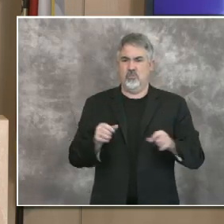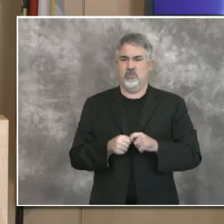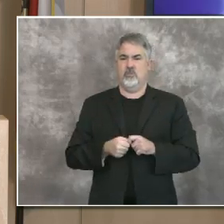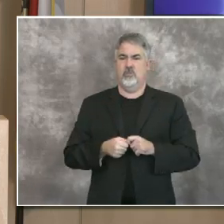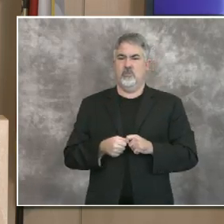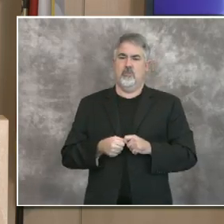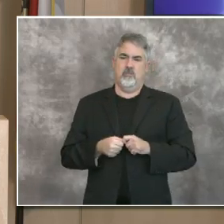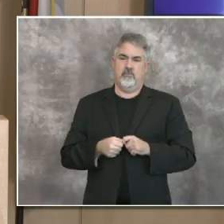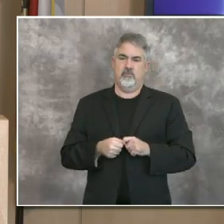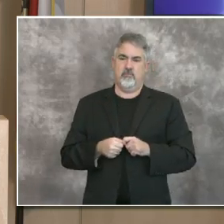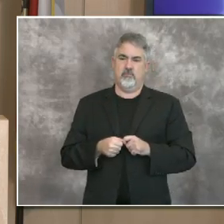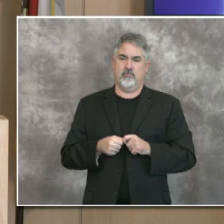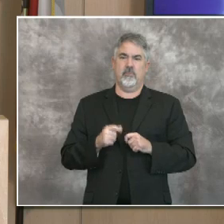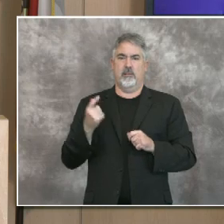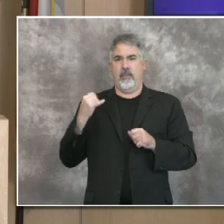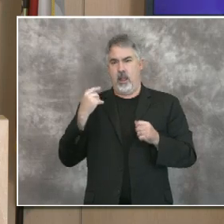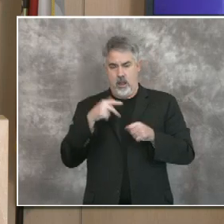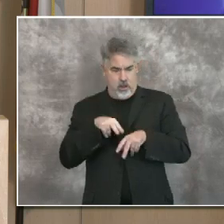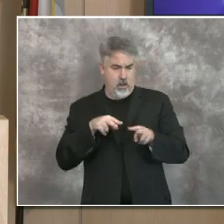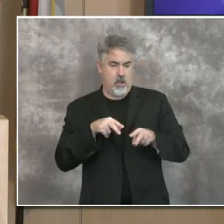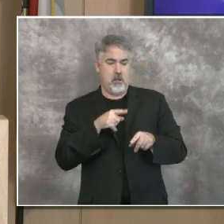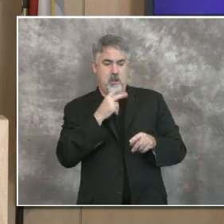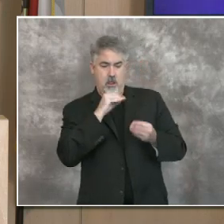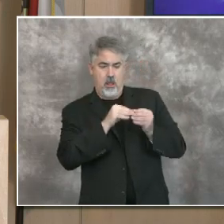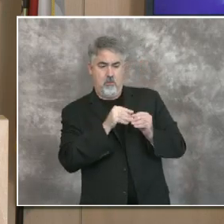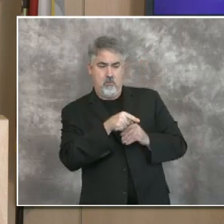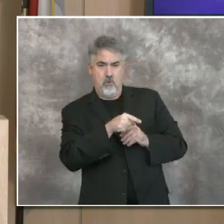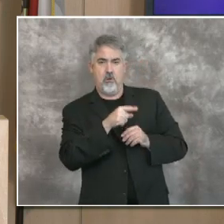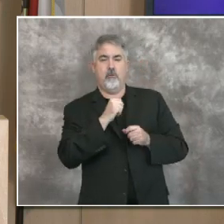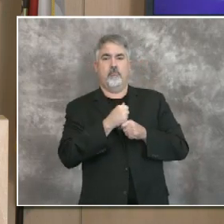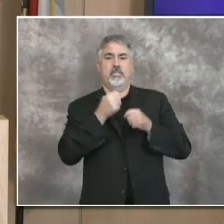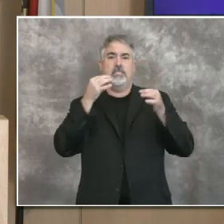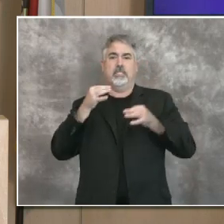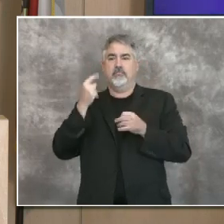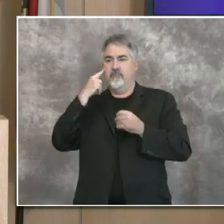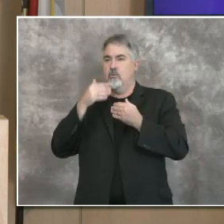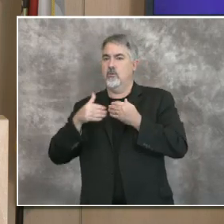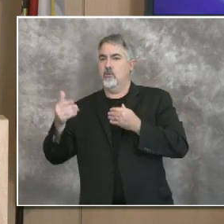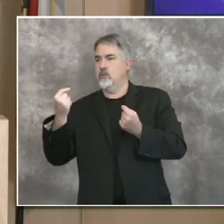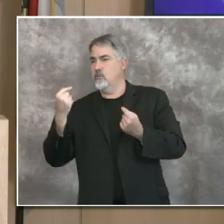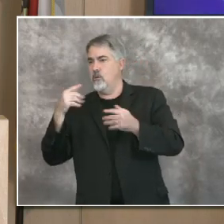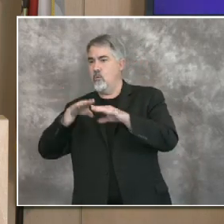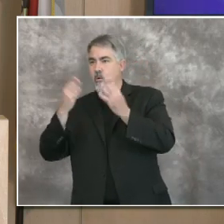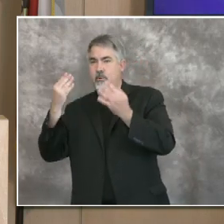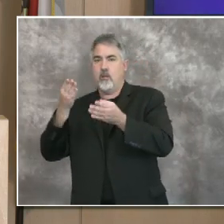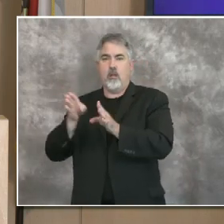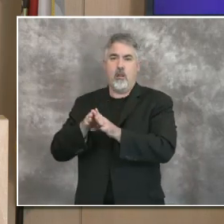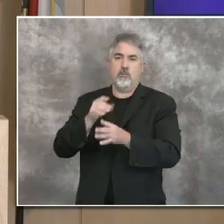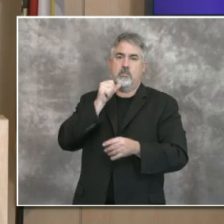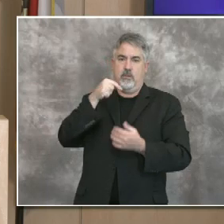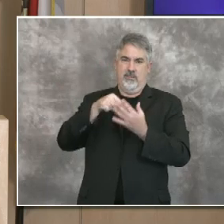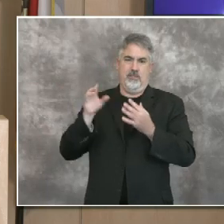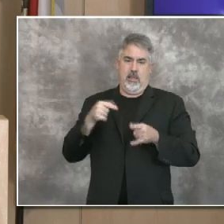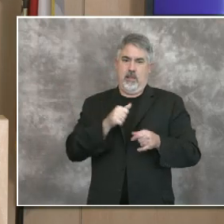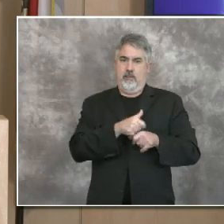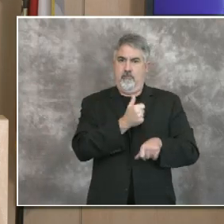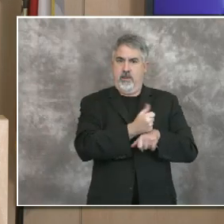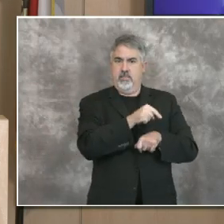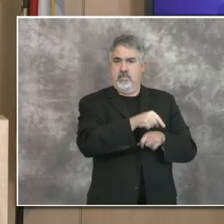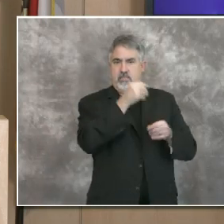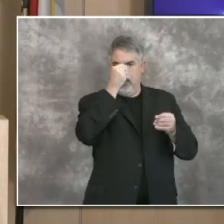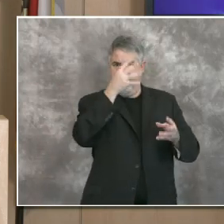our decision-making and a lot of our thought process. There's a number of other metrics that are taken into account, but those are 2 that we spend a lot of